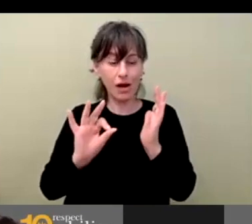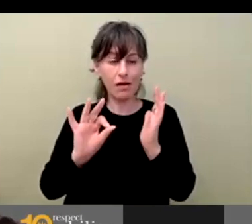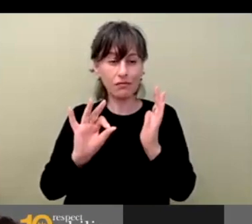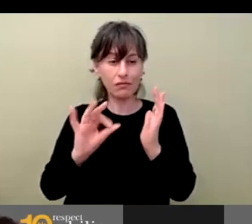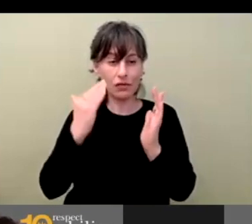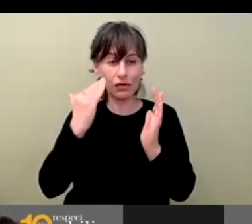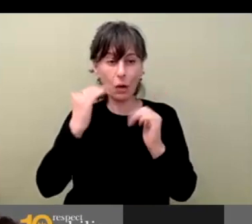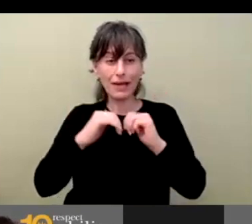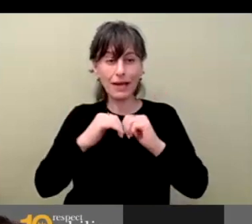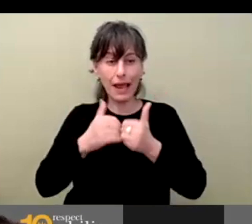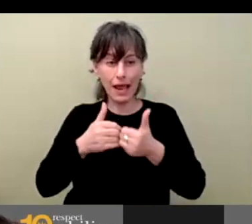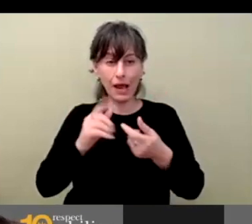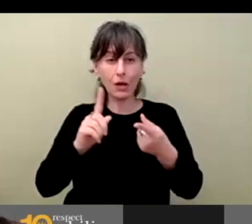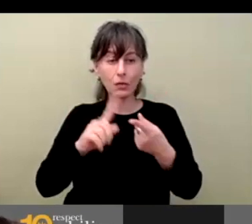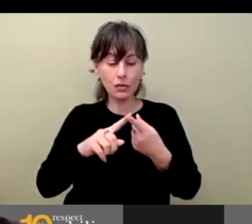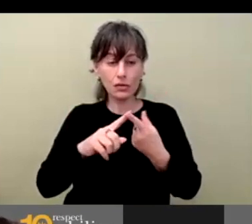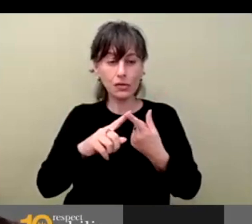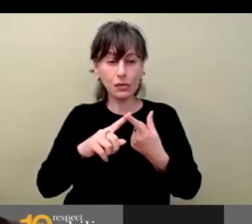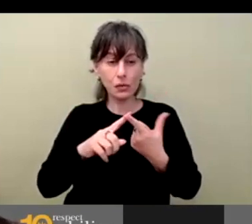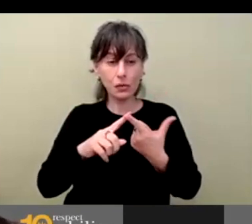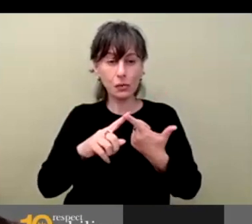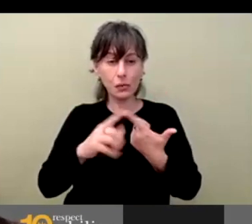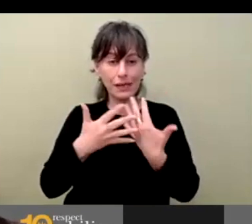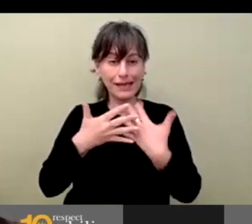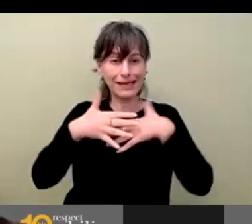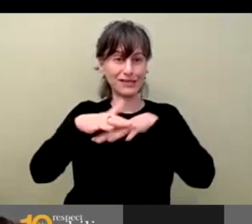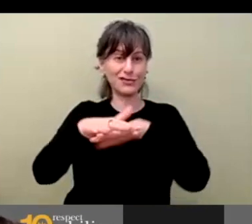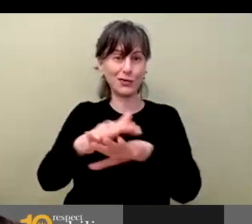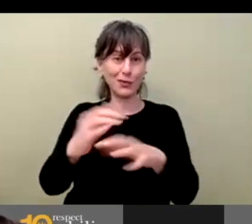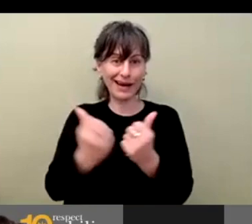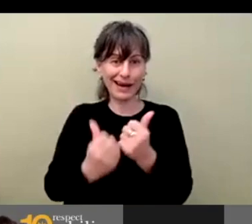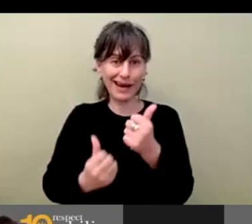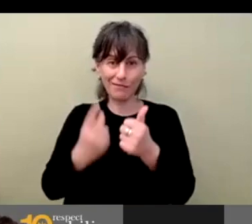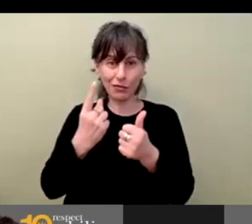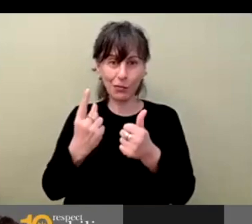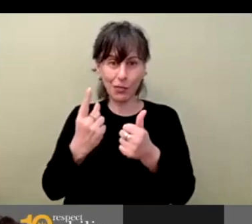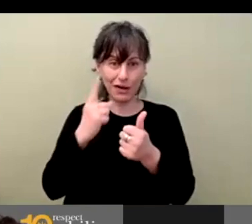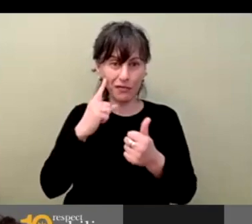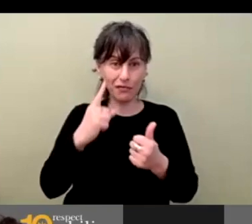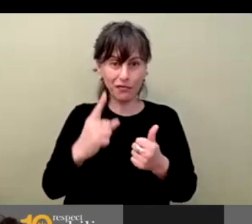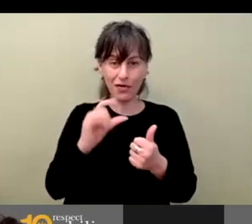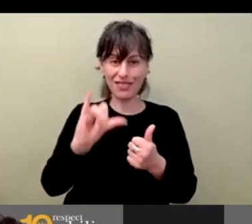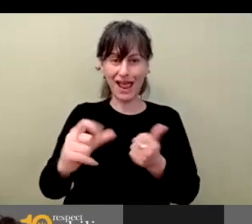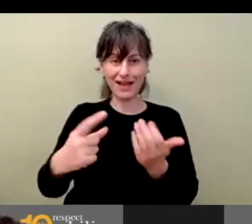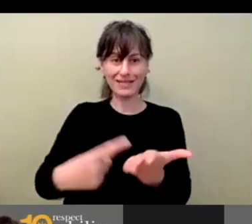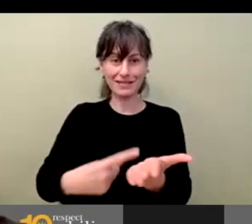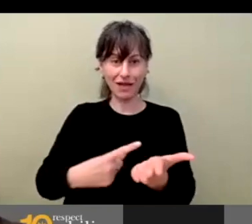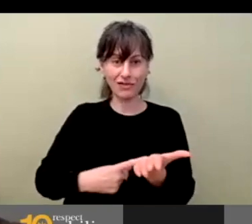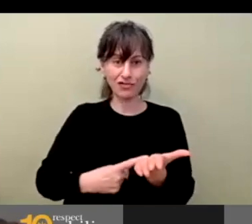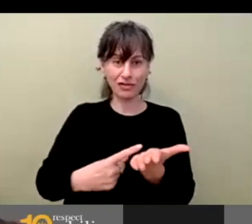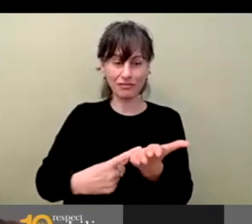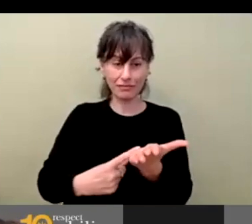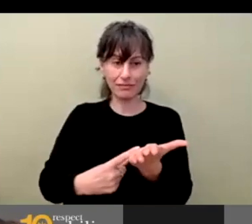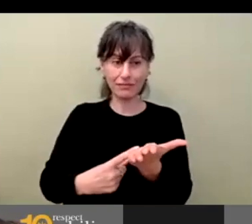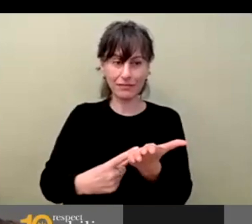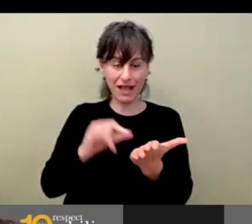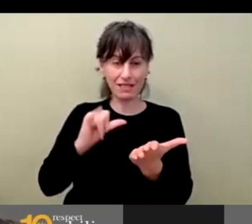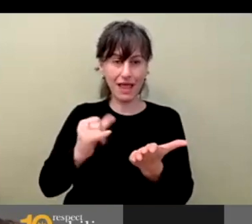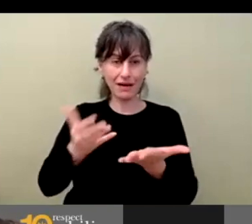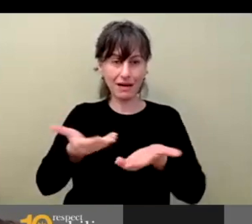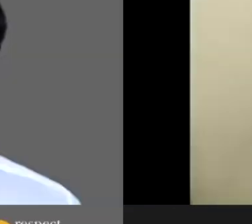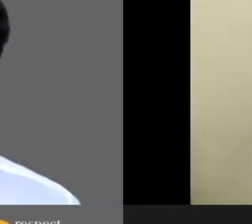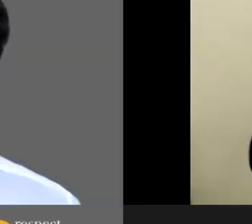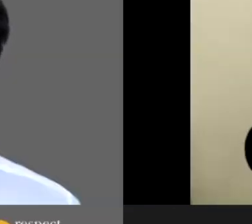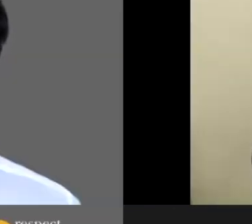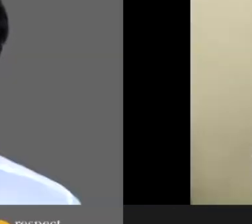knowing how to integrate everybody into the conversation is something that I carry with me, and I